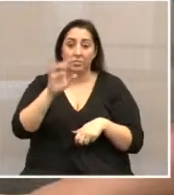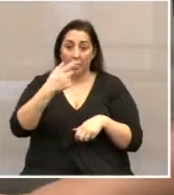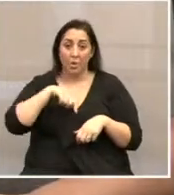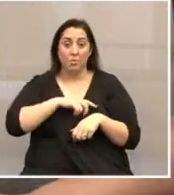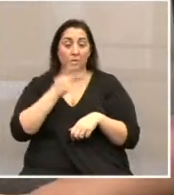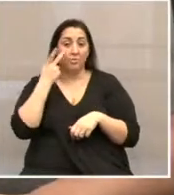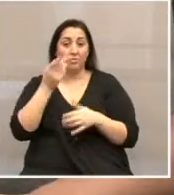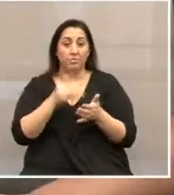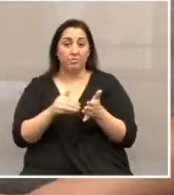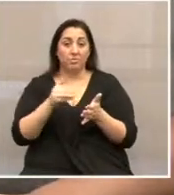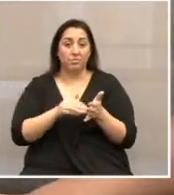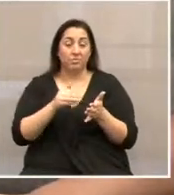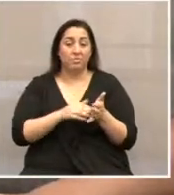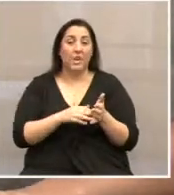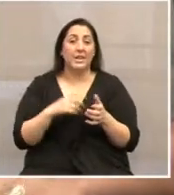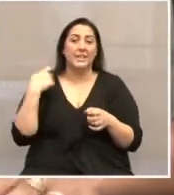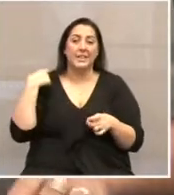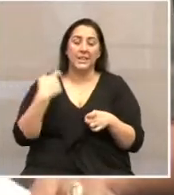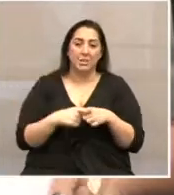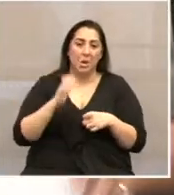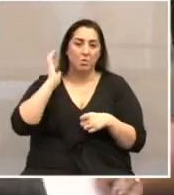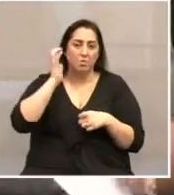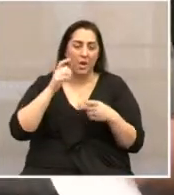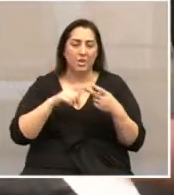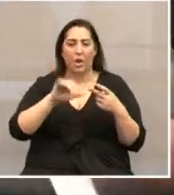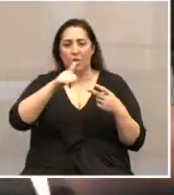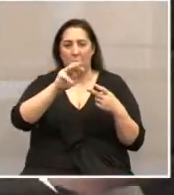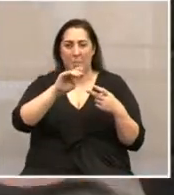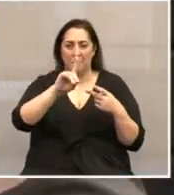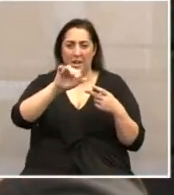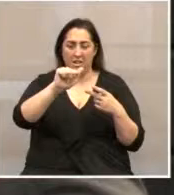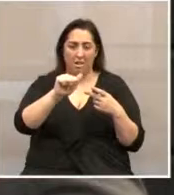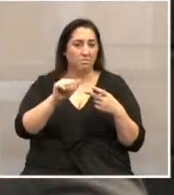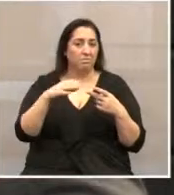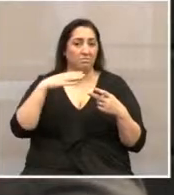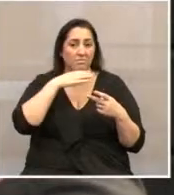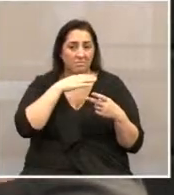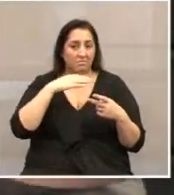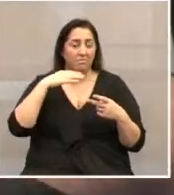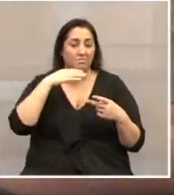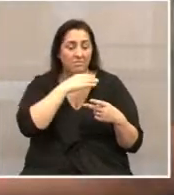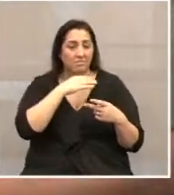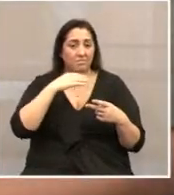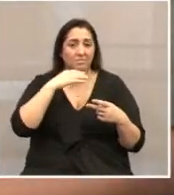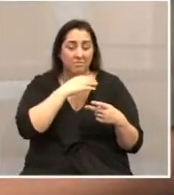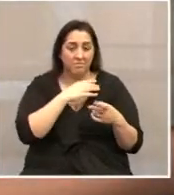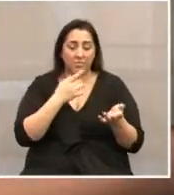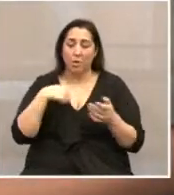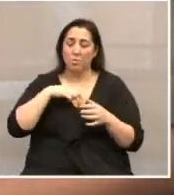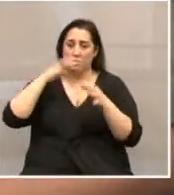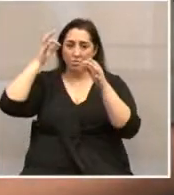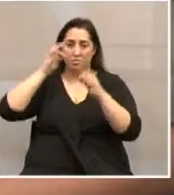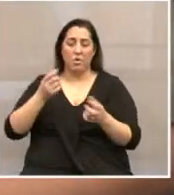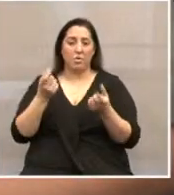Spanish language media outlets, we actually decided to do a